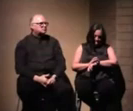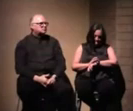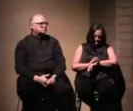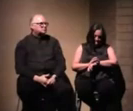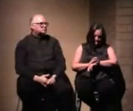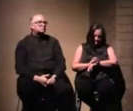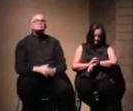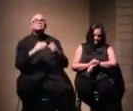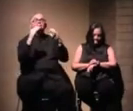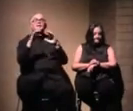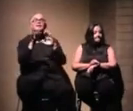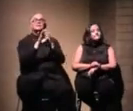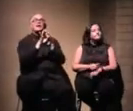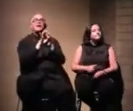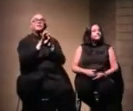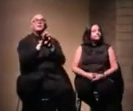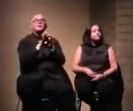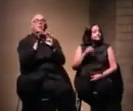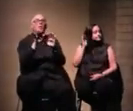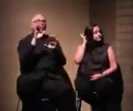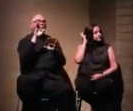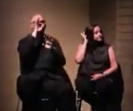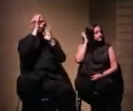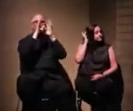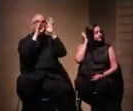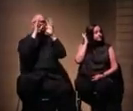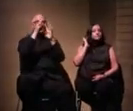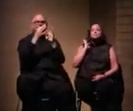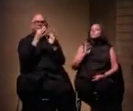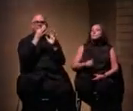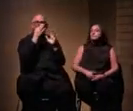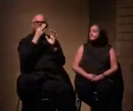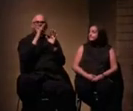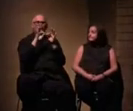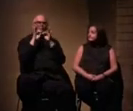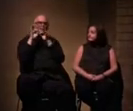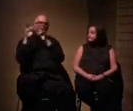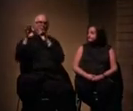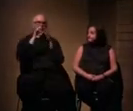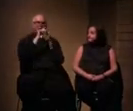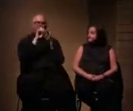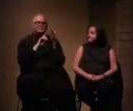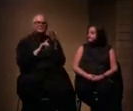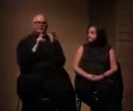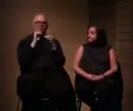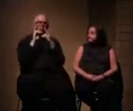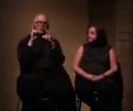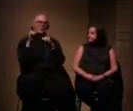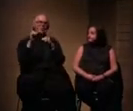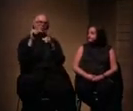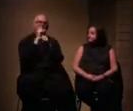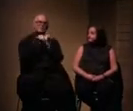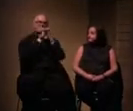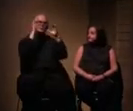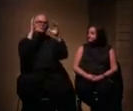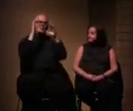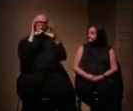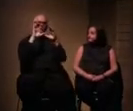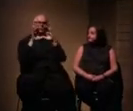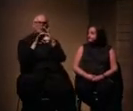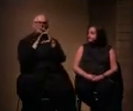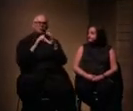These next nominees shine with their creative mastery of fabric and design as we honor these visionaries who bring characters